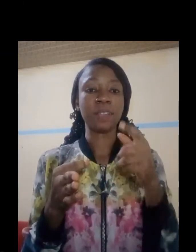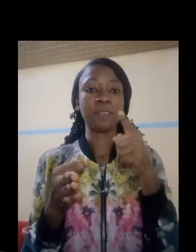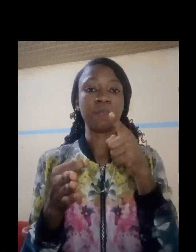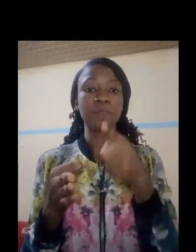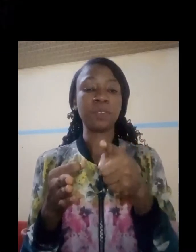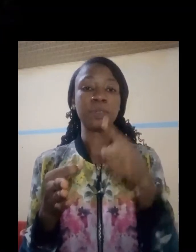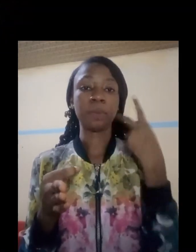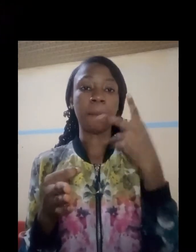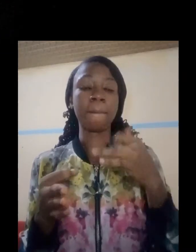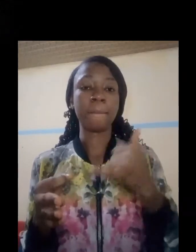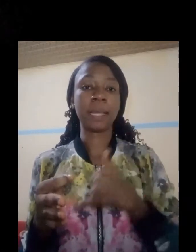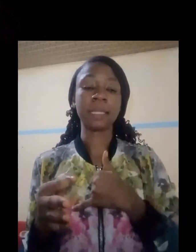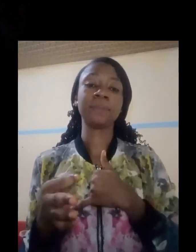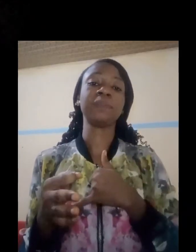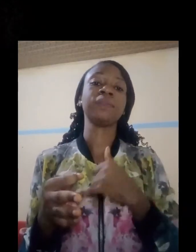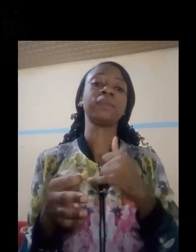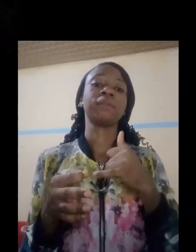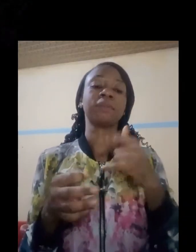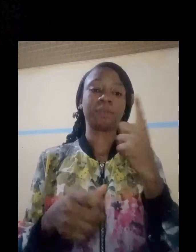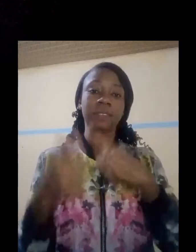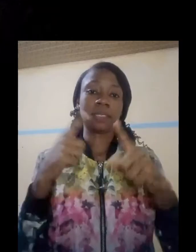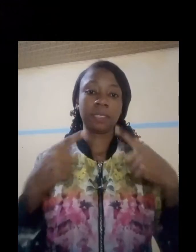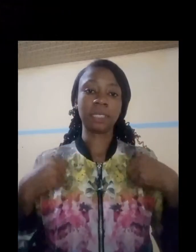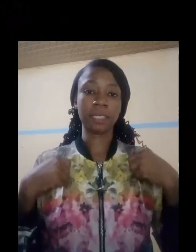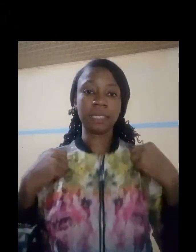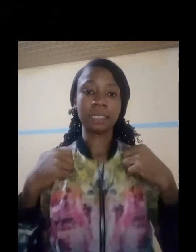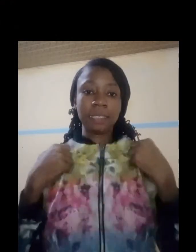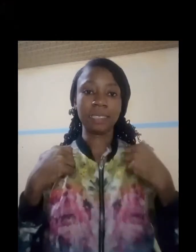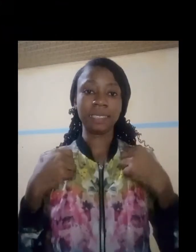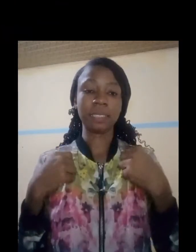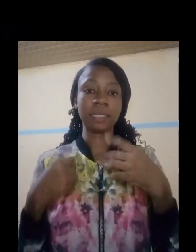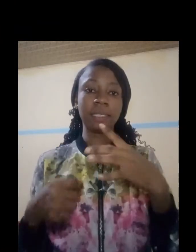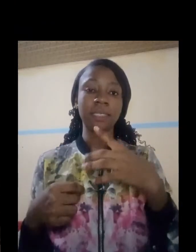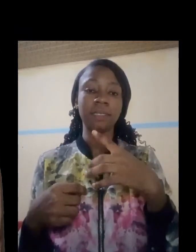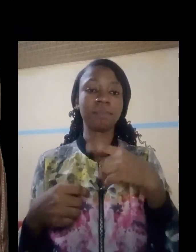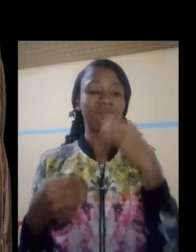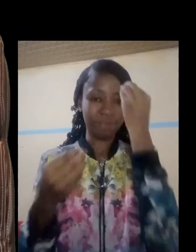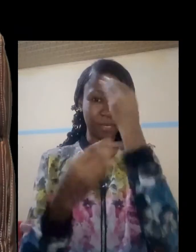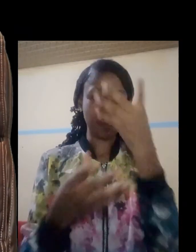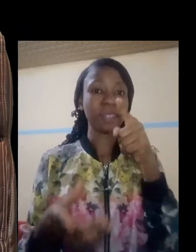Indigenous Hands Niger Sign Up t-shirt, woohoo, let me know. You're gonna